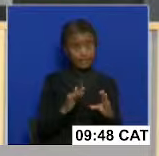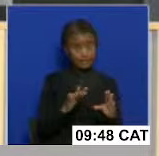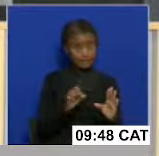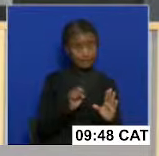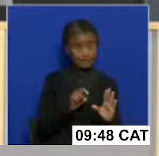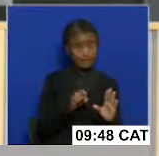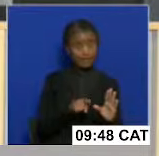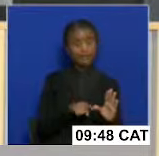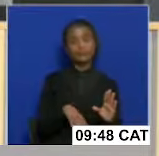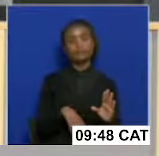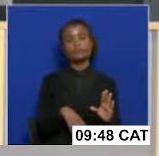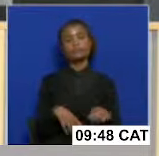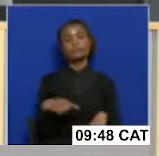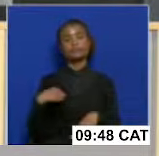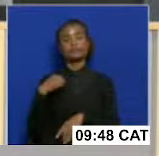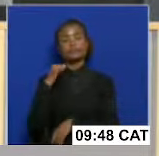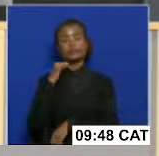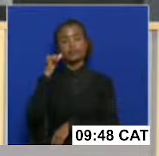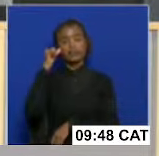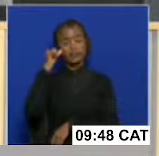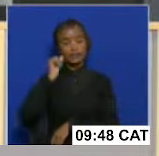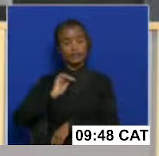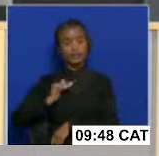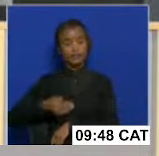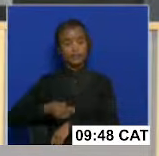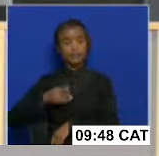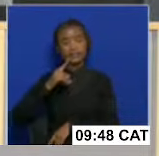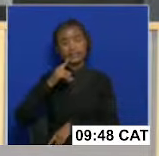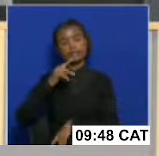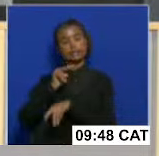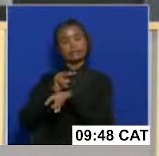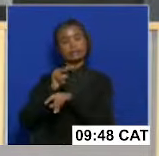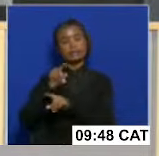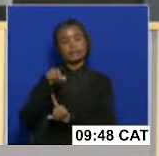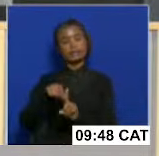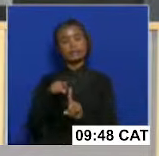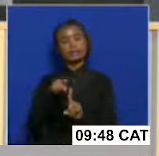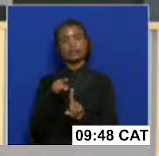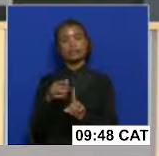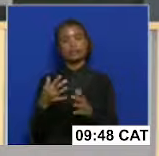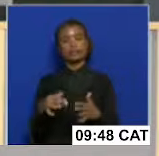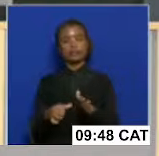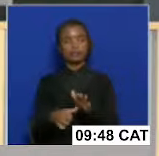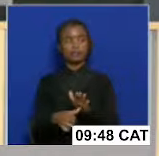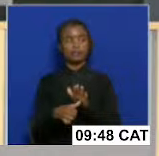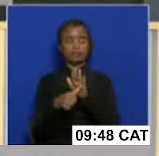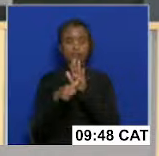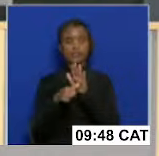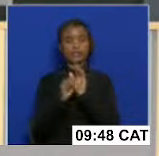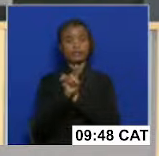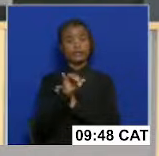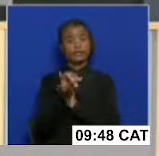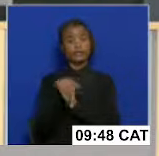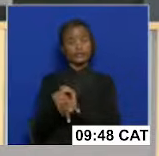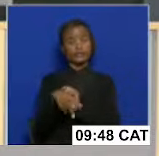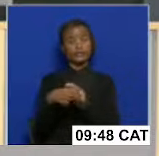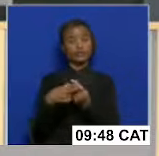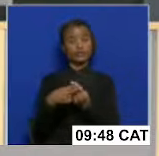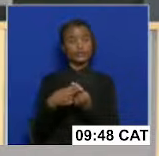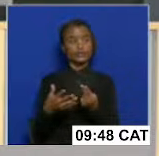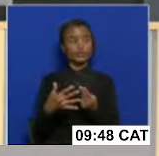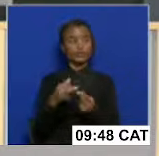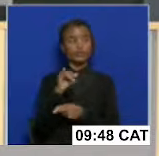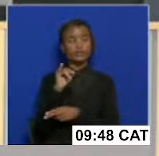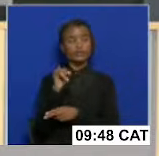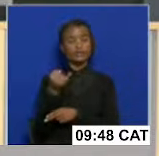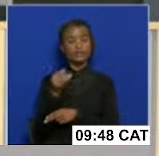an adult female inspector in the very important person unit at the Johannesburg